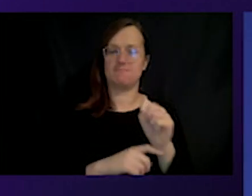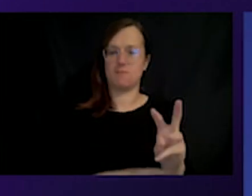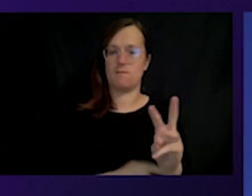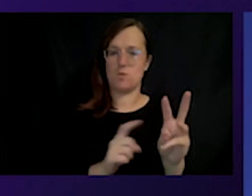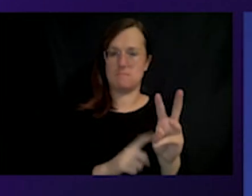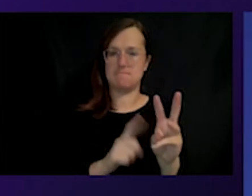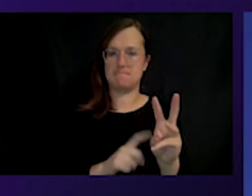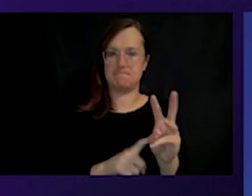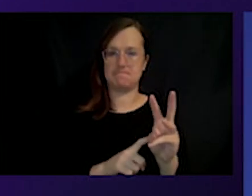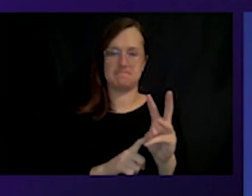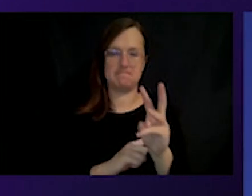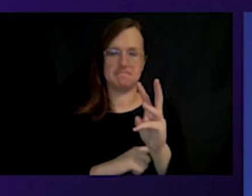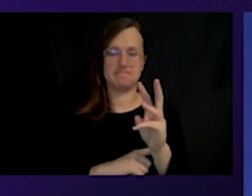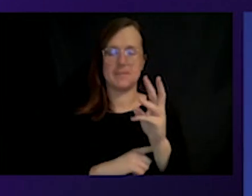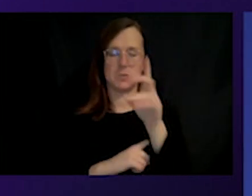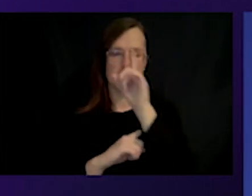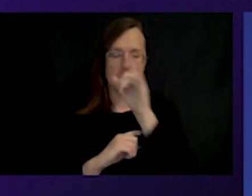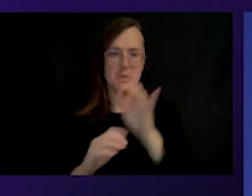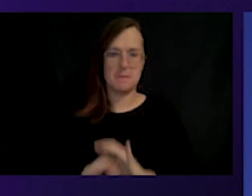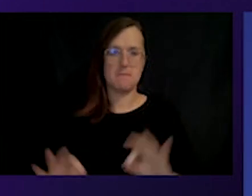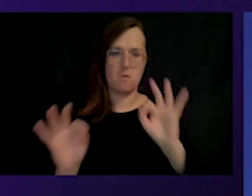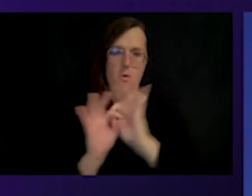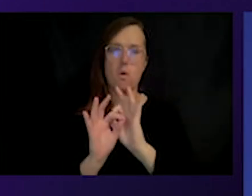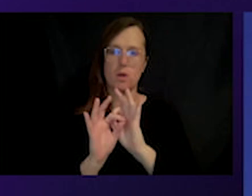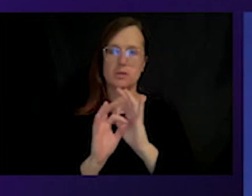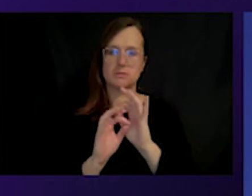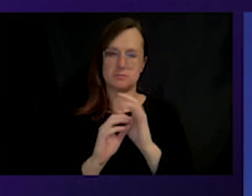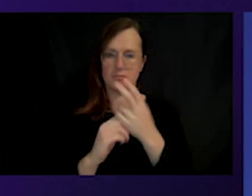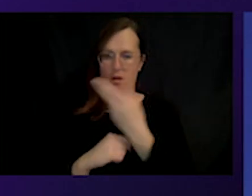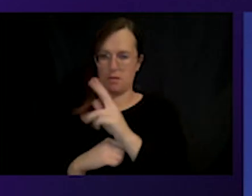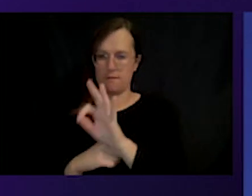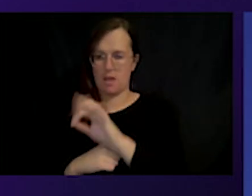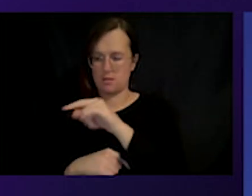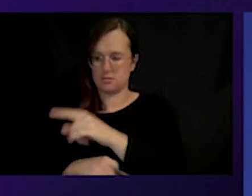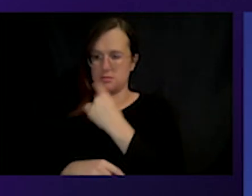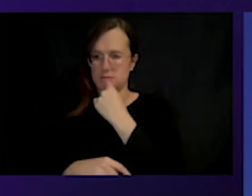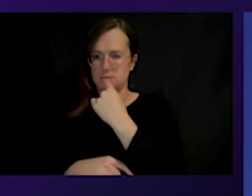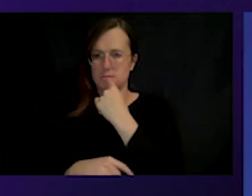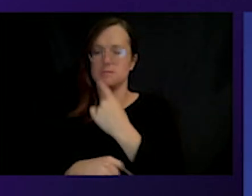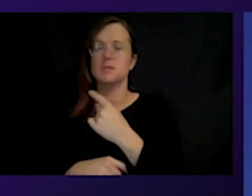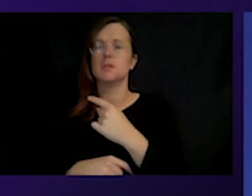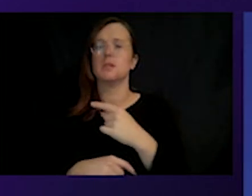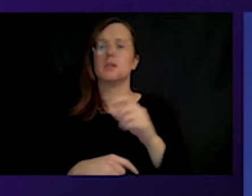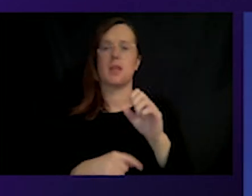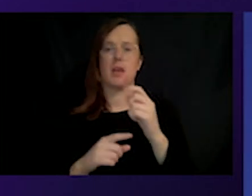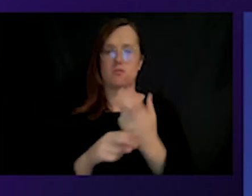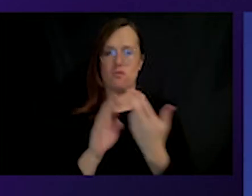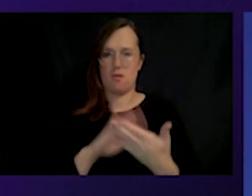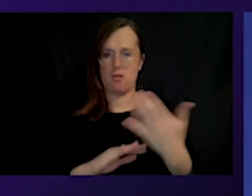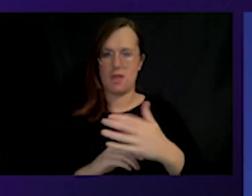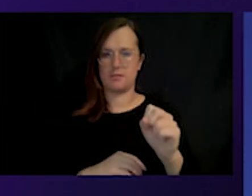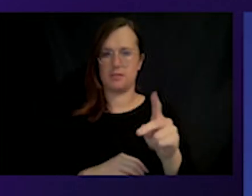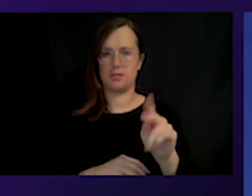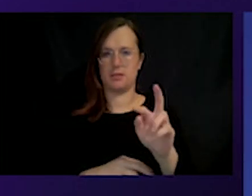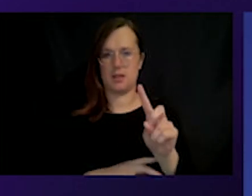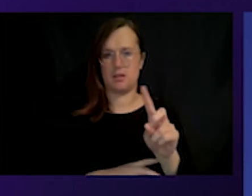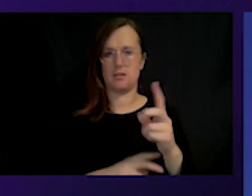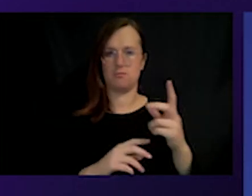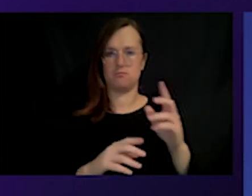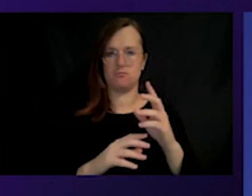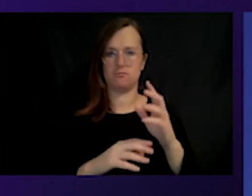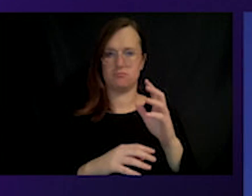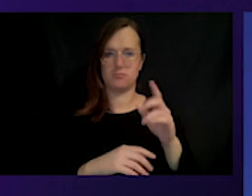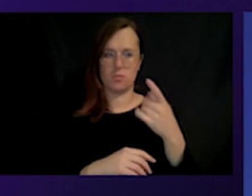really important we heard from Hugging Face about the Neuron SDK and the innovations. But in the same way in HPC, we really need